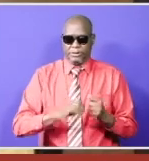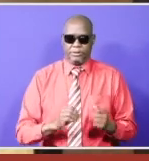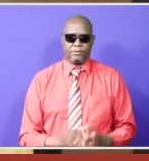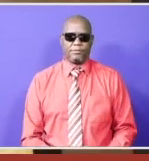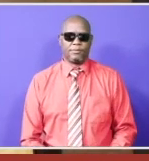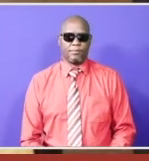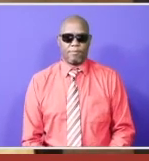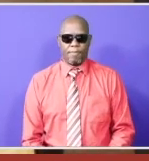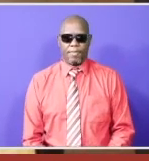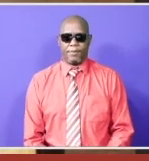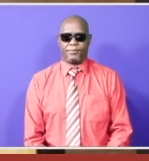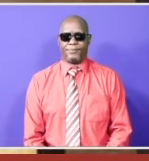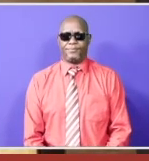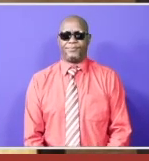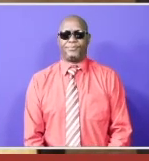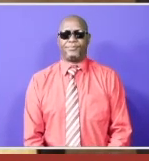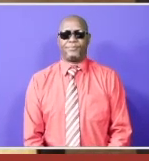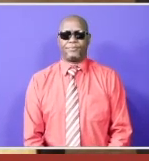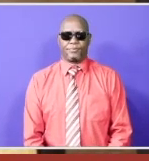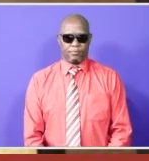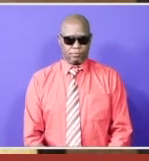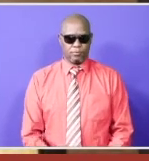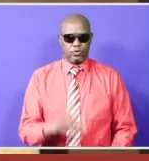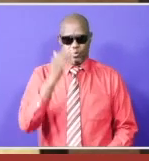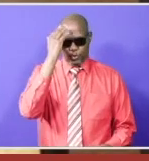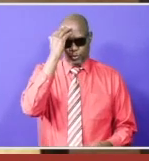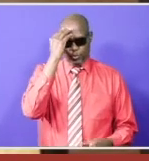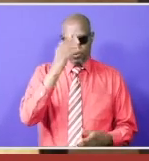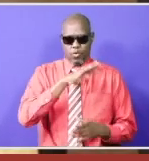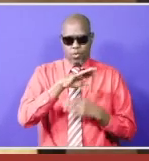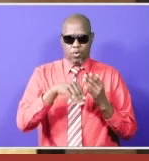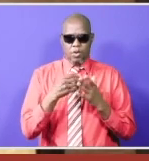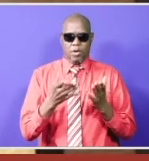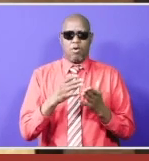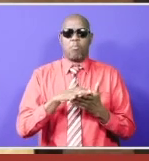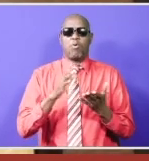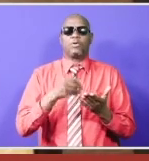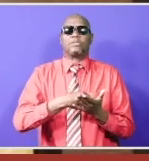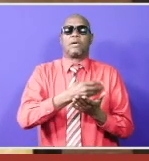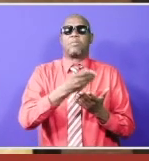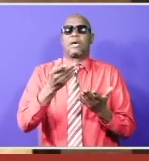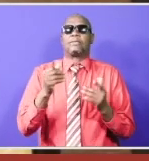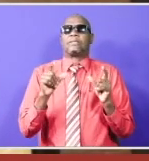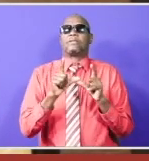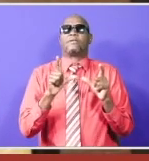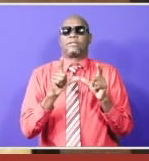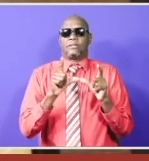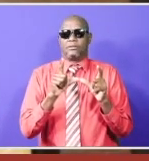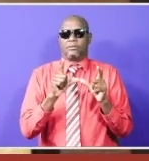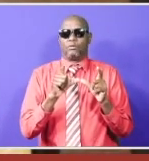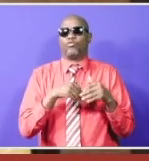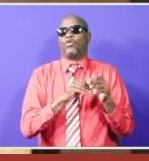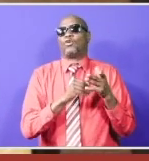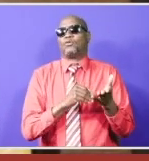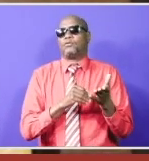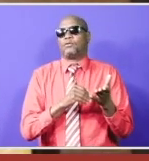I think we all know that the current approach to skills development is more supply and certificate oriented. Fadil, you may not